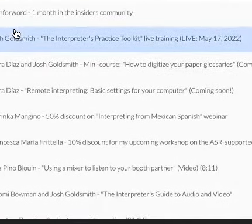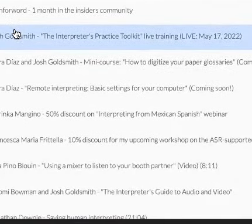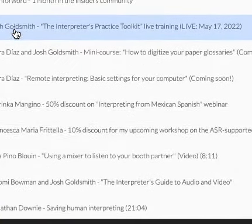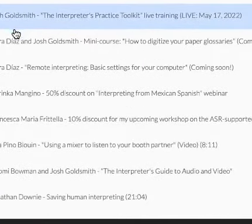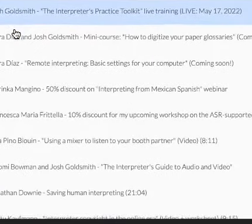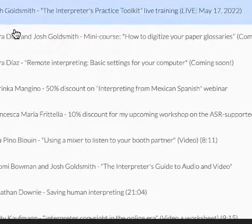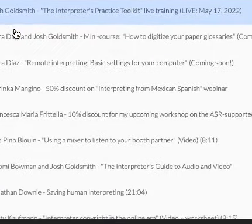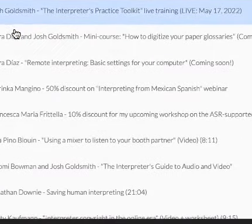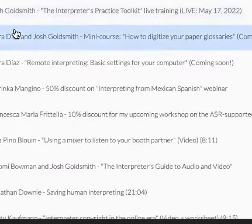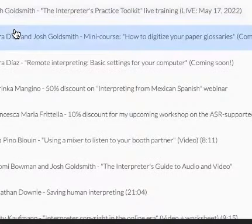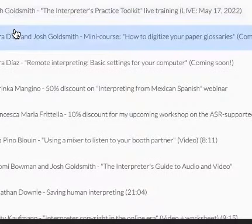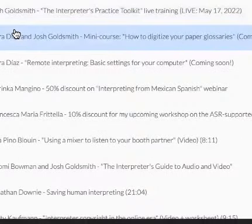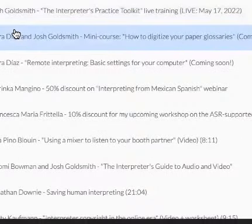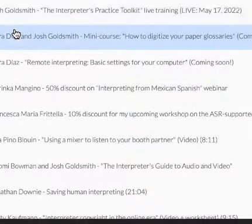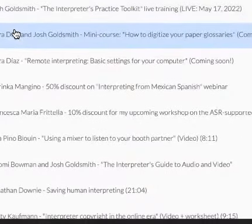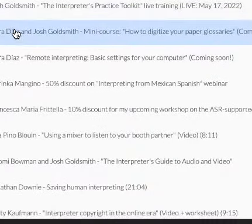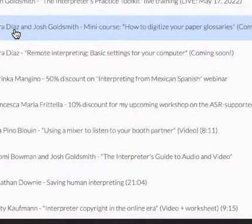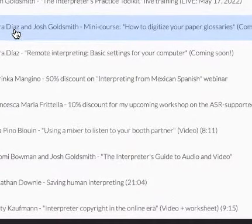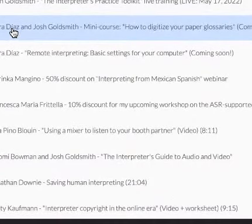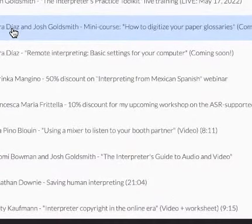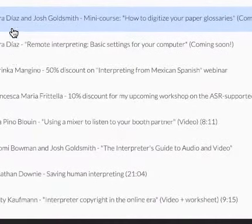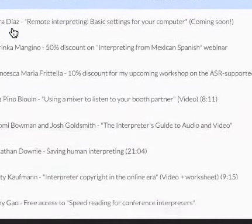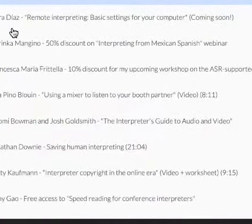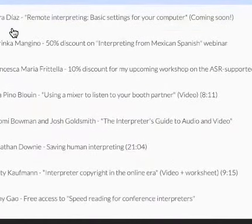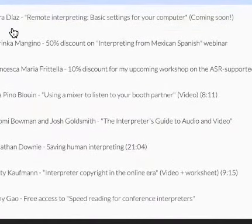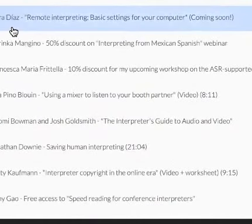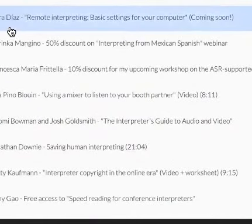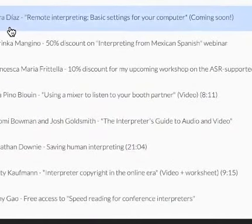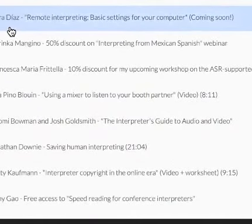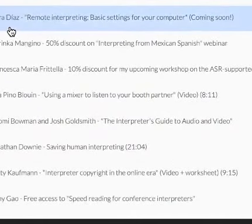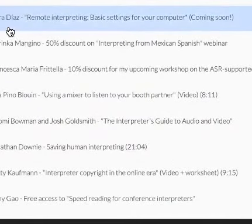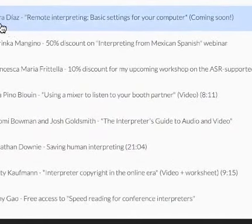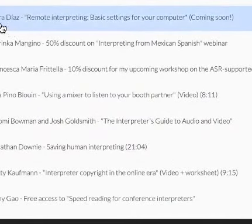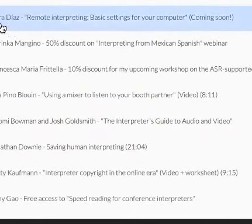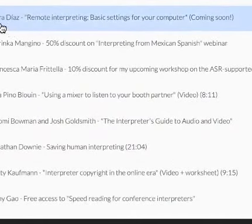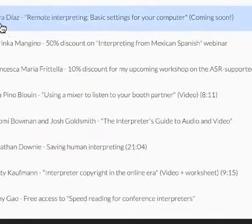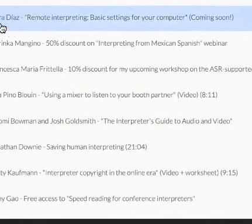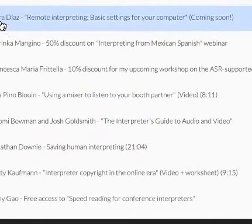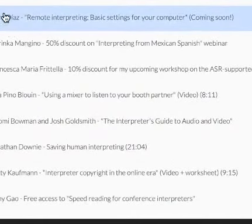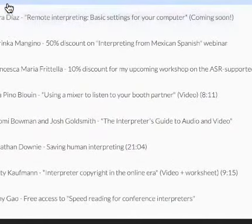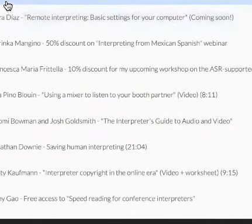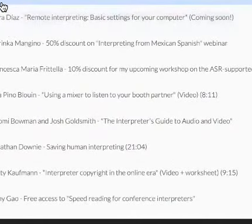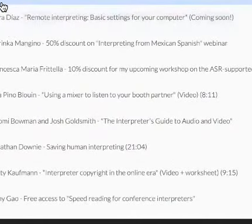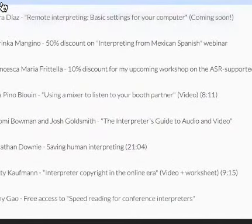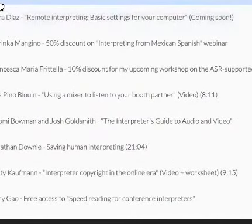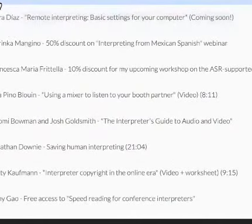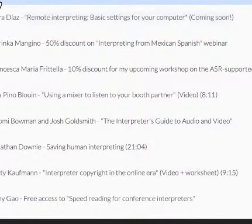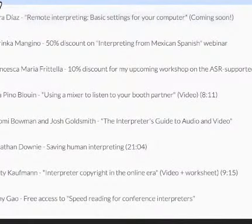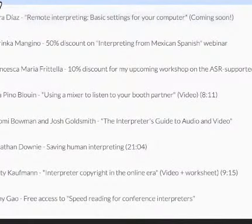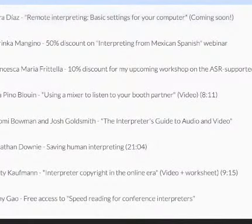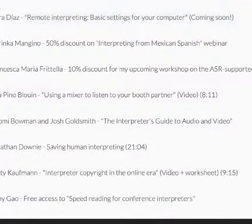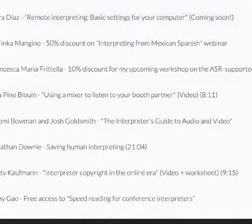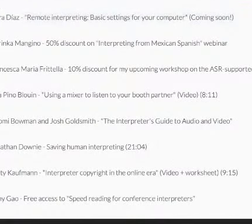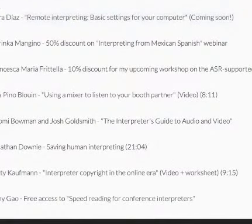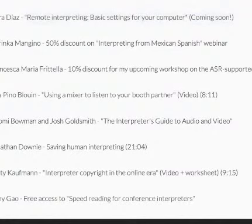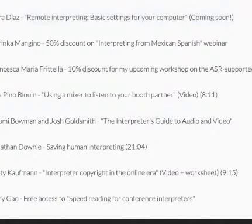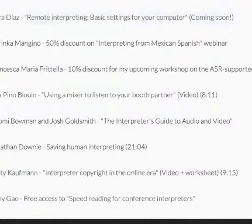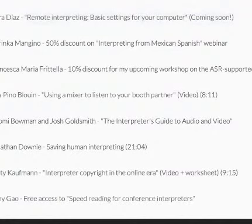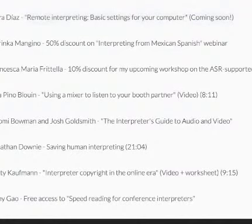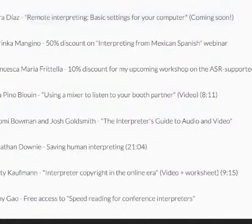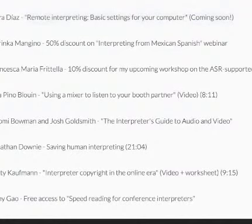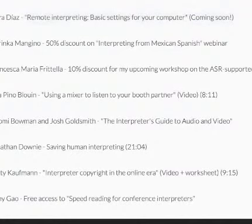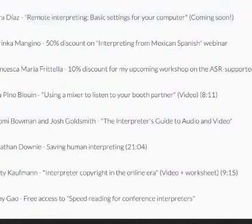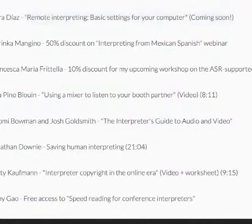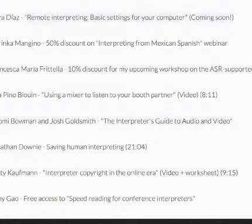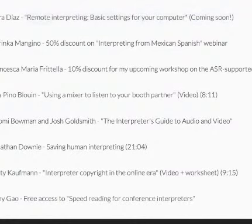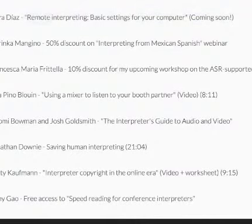bonuses from the speakers. And I'm just going to put a link to that in the chat because I think